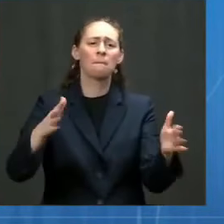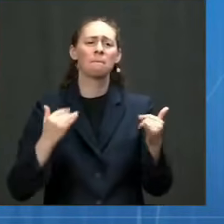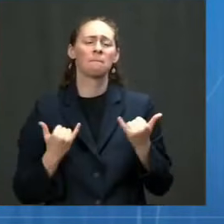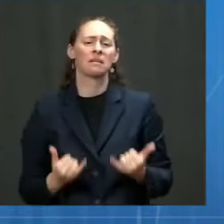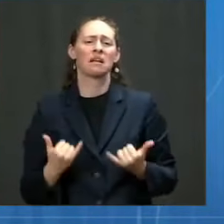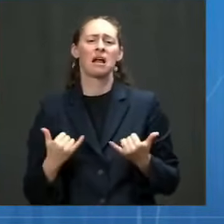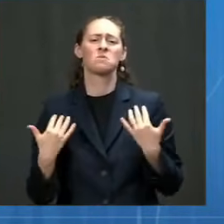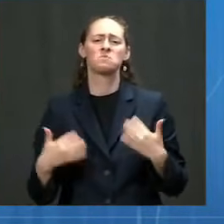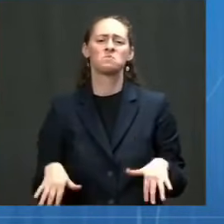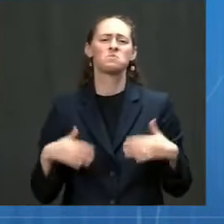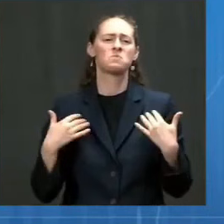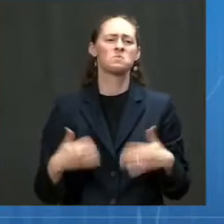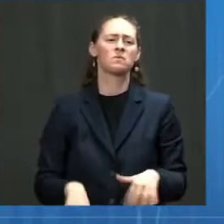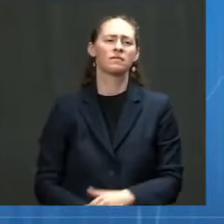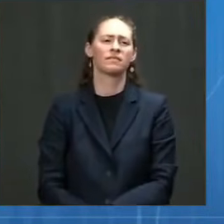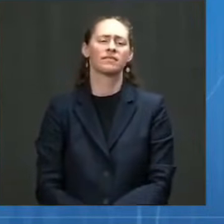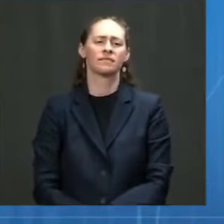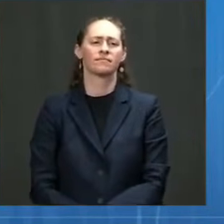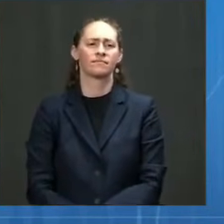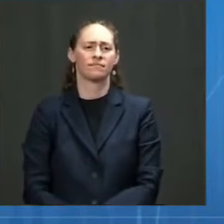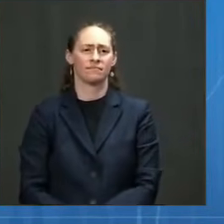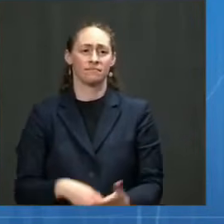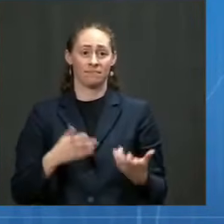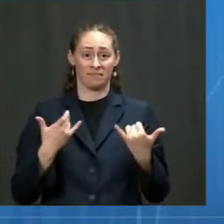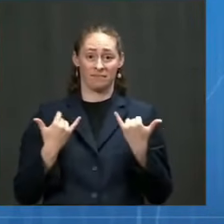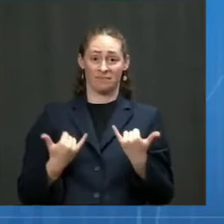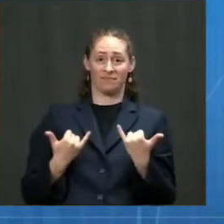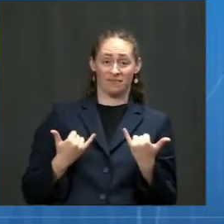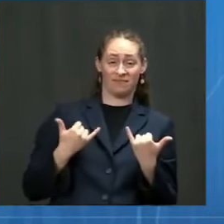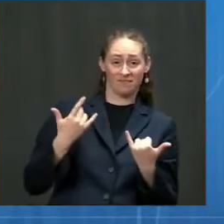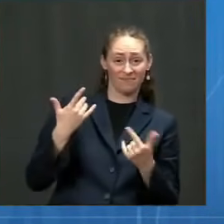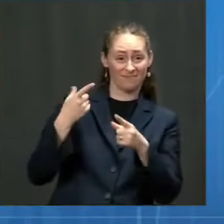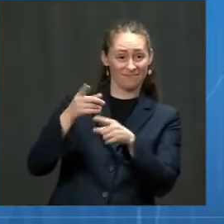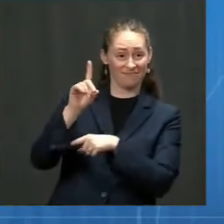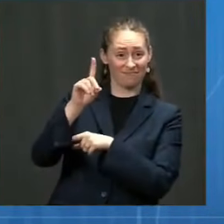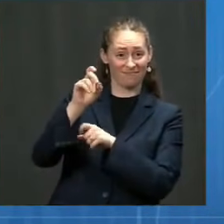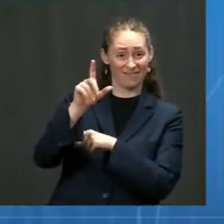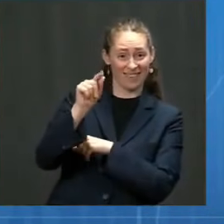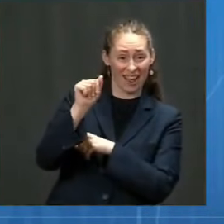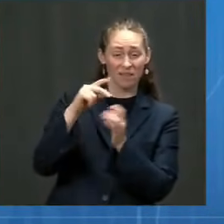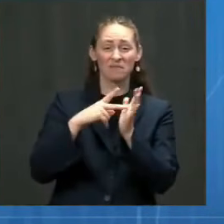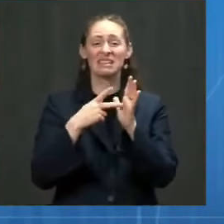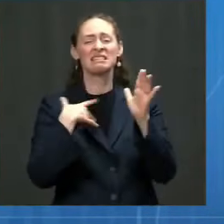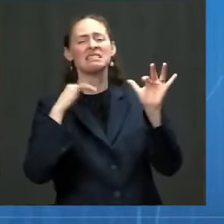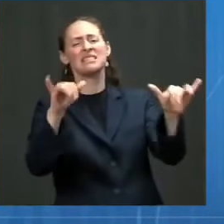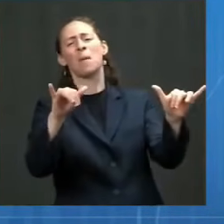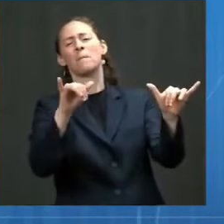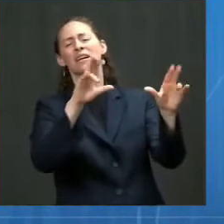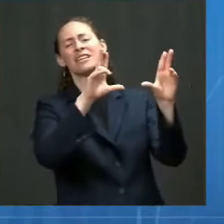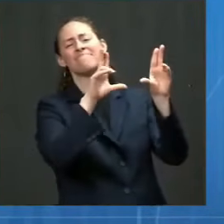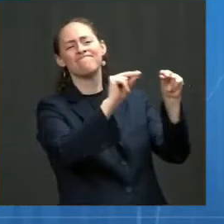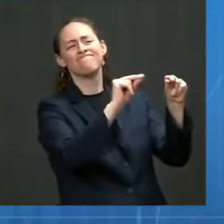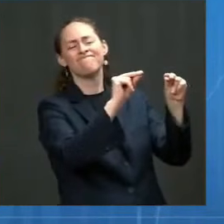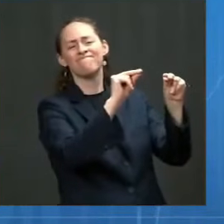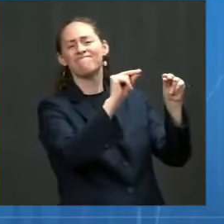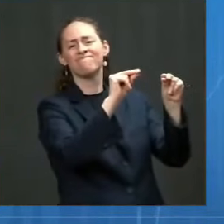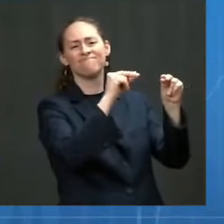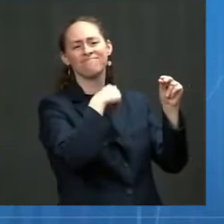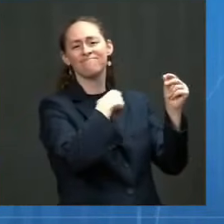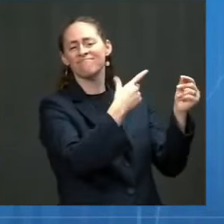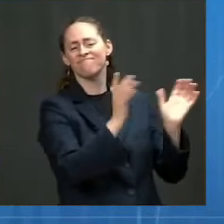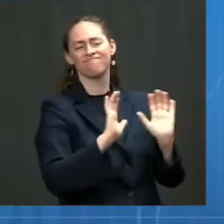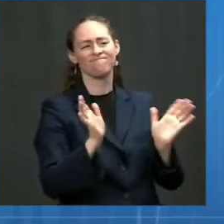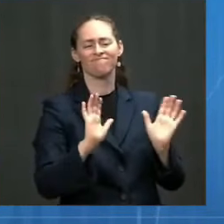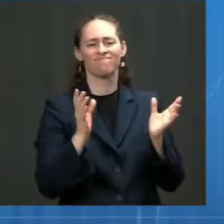the existing travel restrictions at this point. However, we do have, as you alluded to, agency working groups